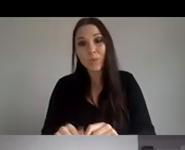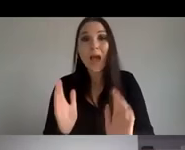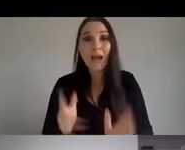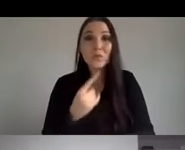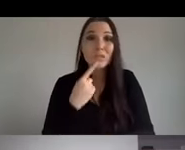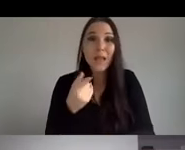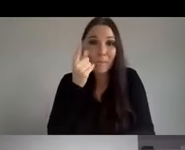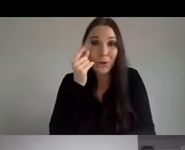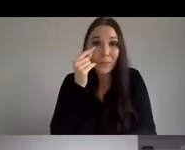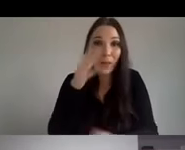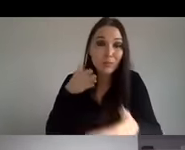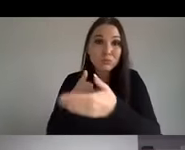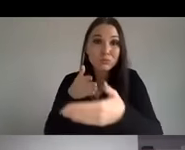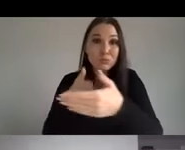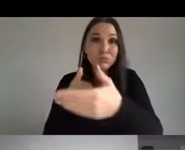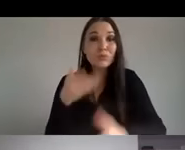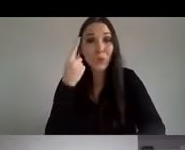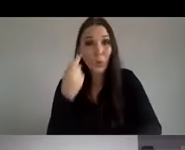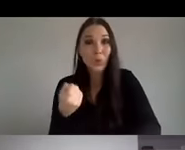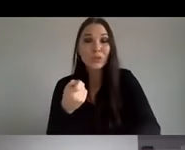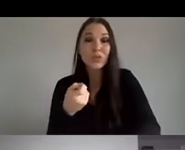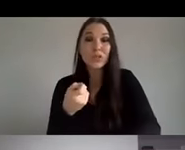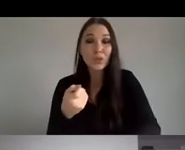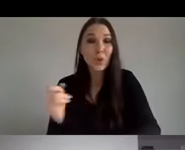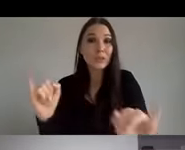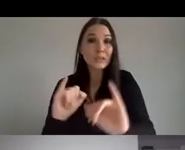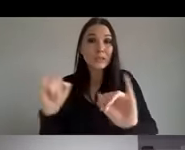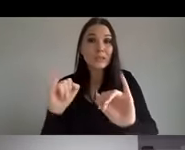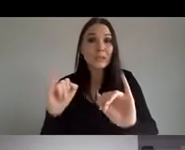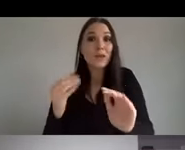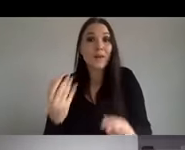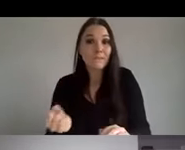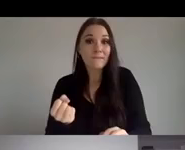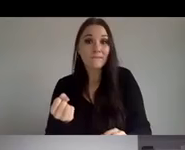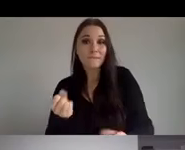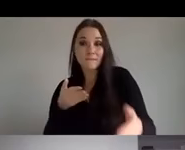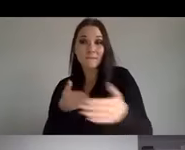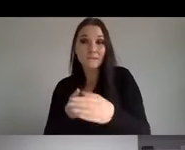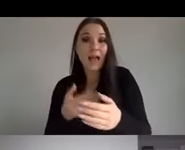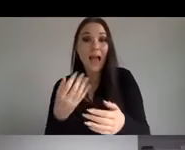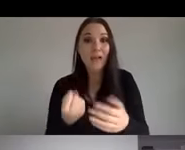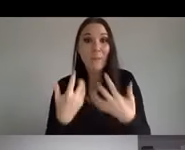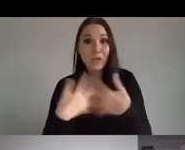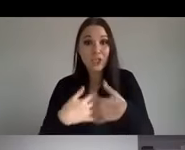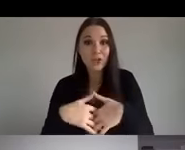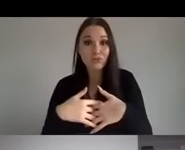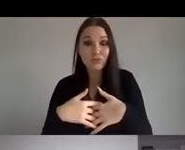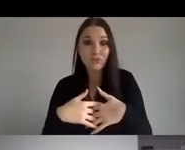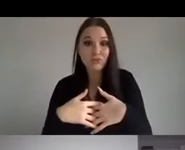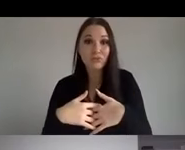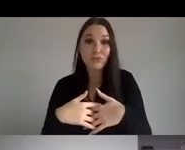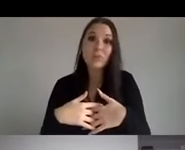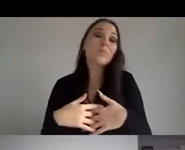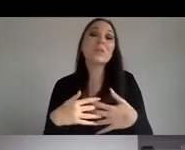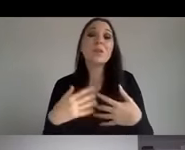and this is really the dilemma. So when you have a machine learning based system, then you have a